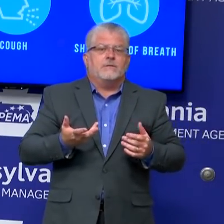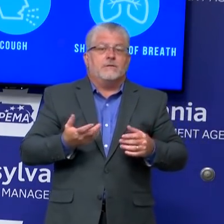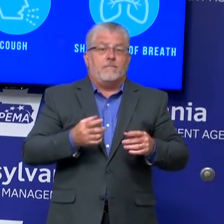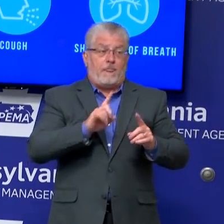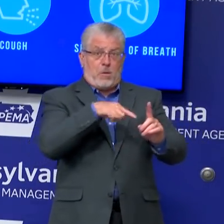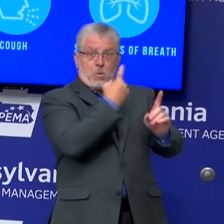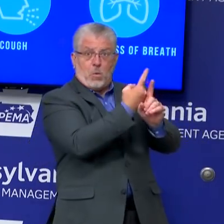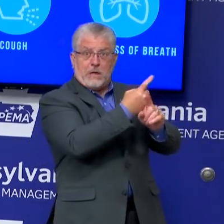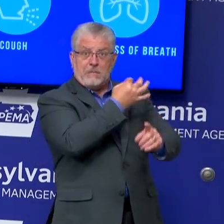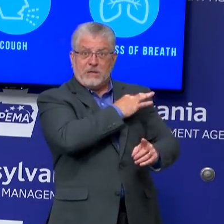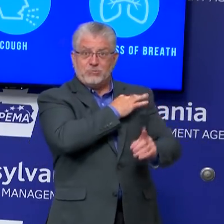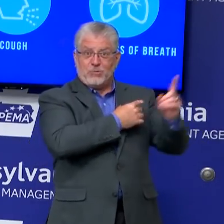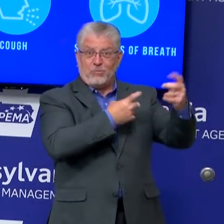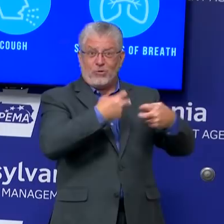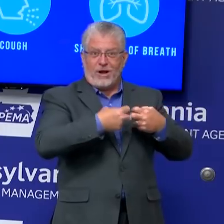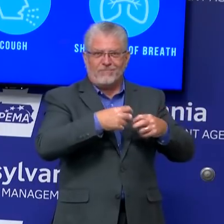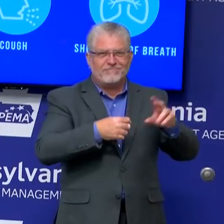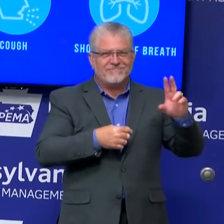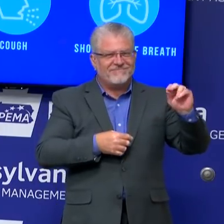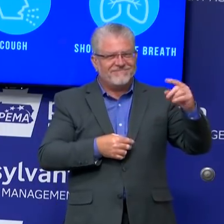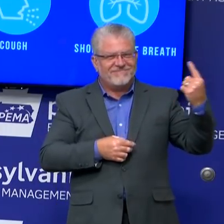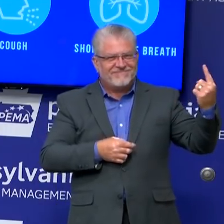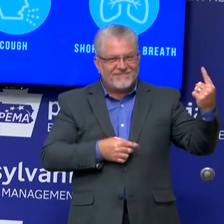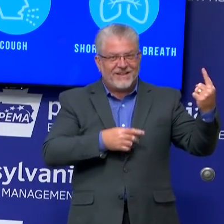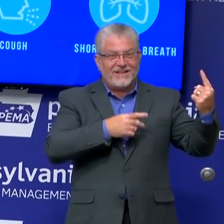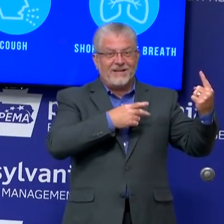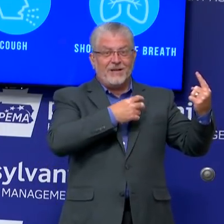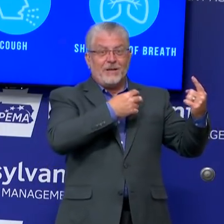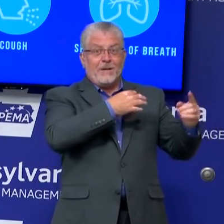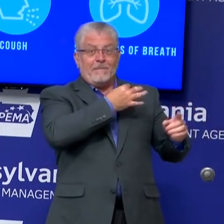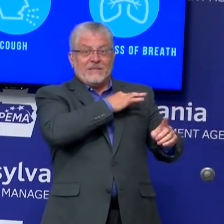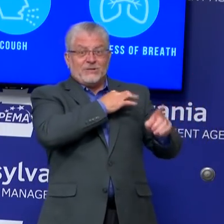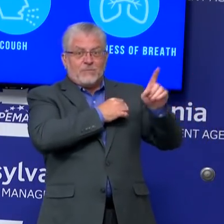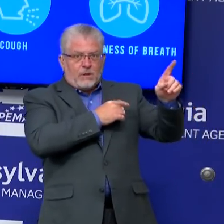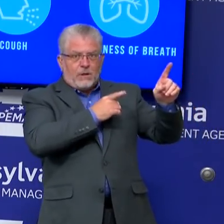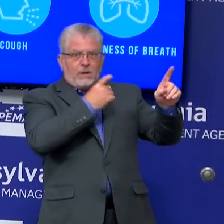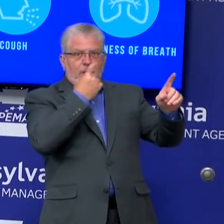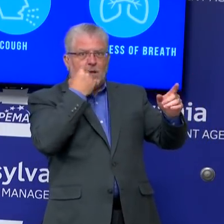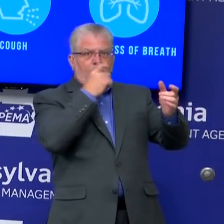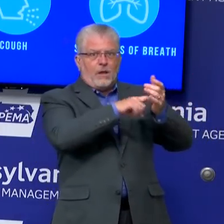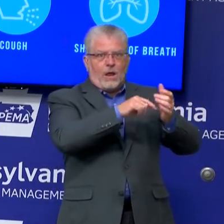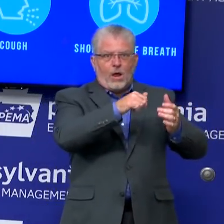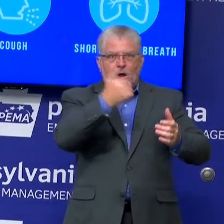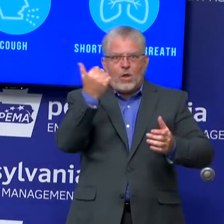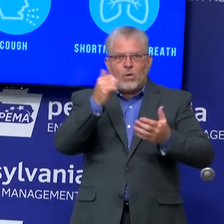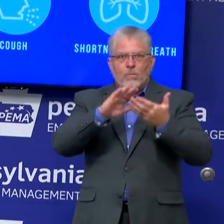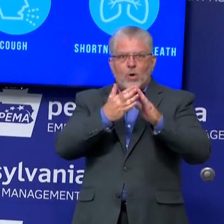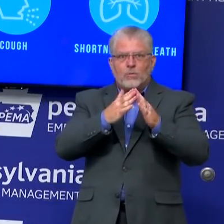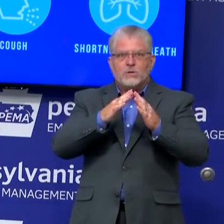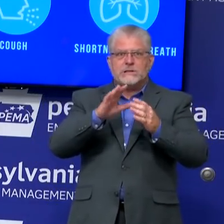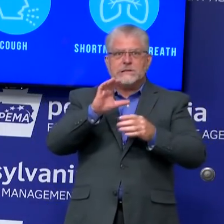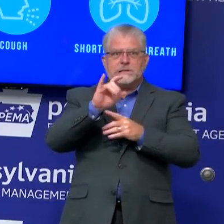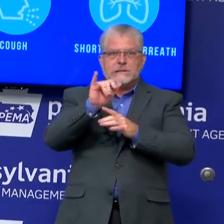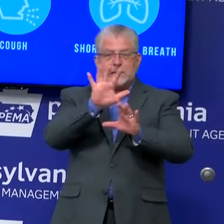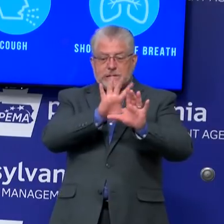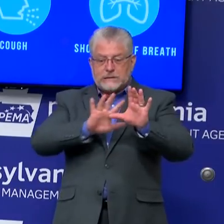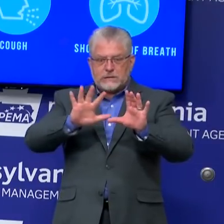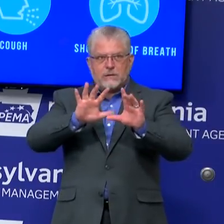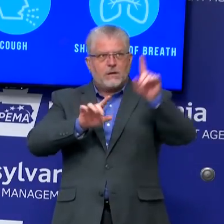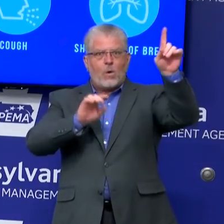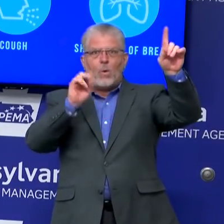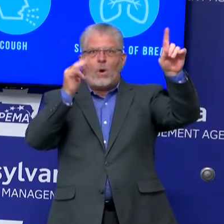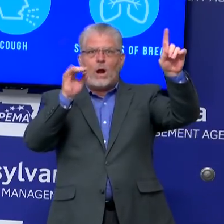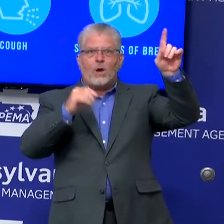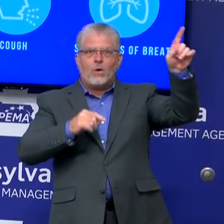the resurgence in the Pittsburgh area, we've seen multiple cities now in the state of Ohio, including Cleveland, including